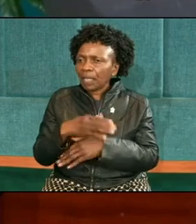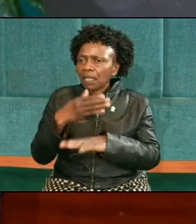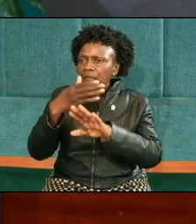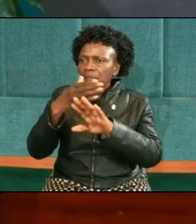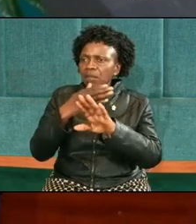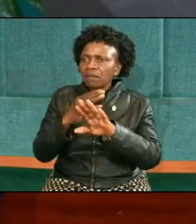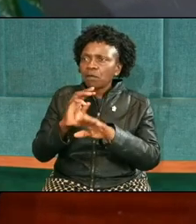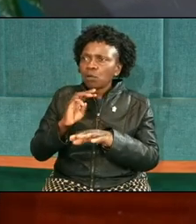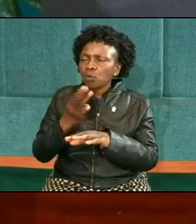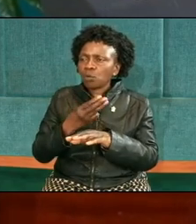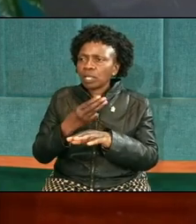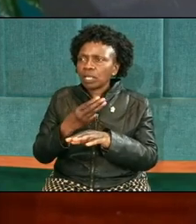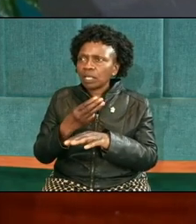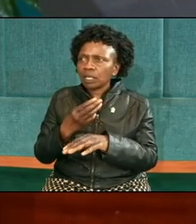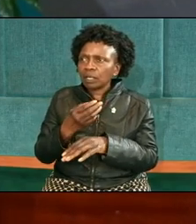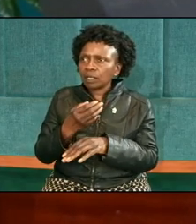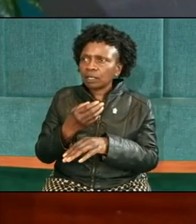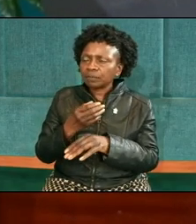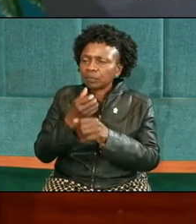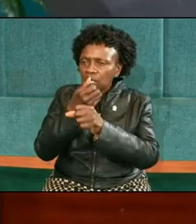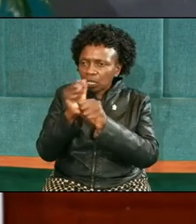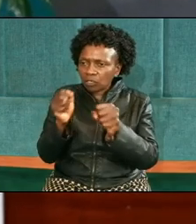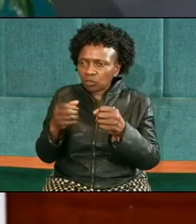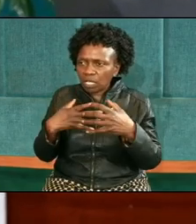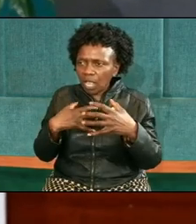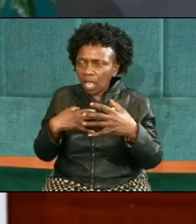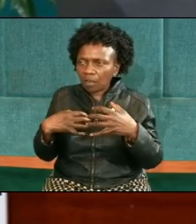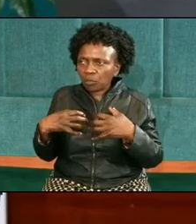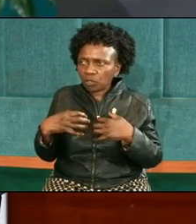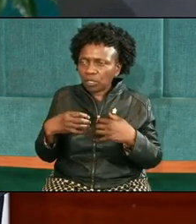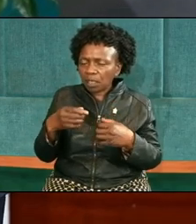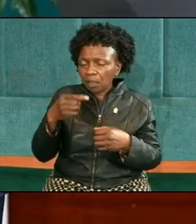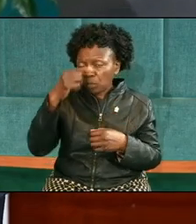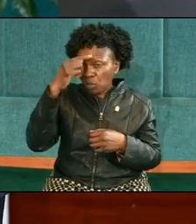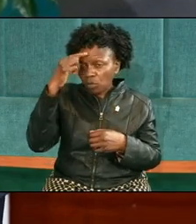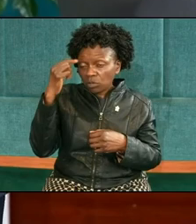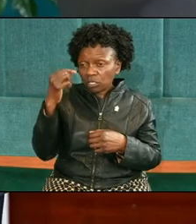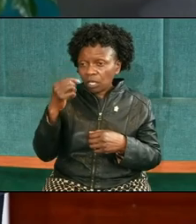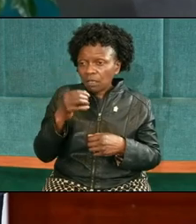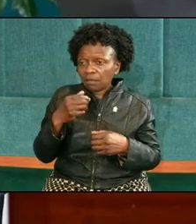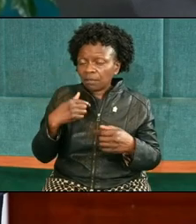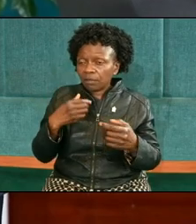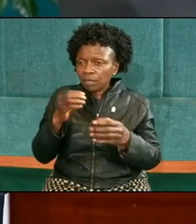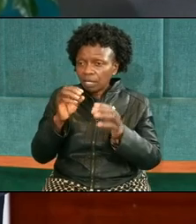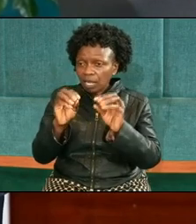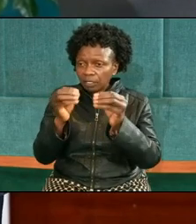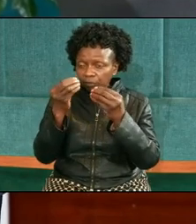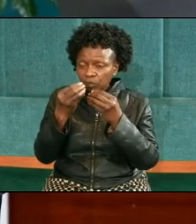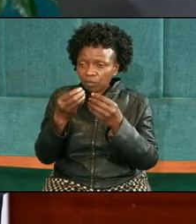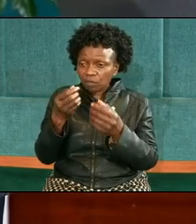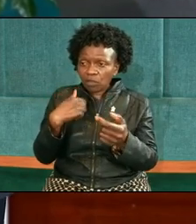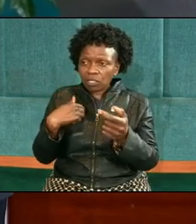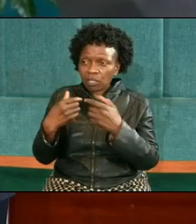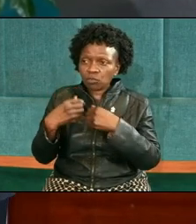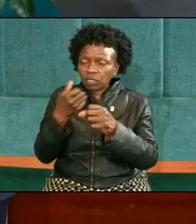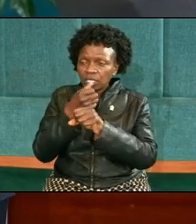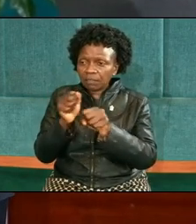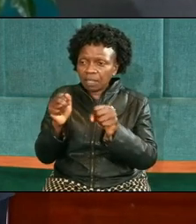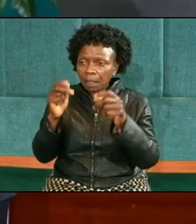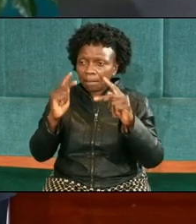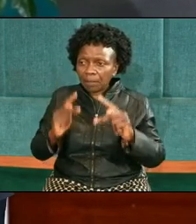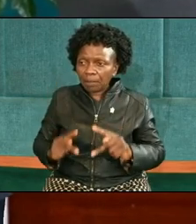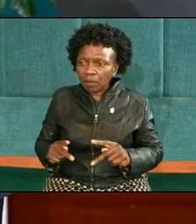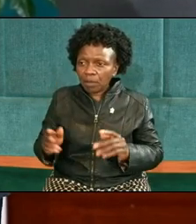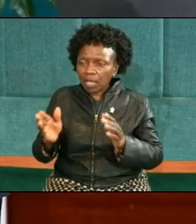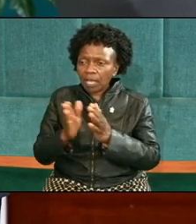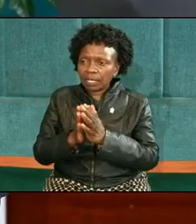Before we reach the animals, because I just learned that you are concerned to save the people and